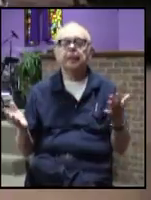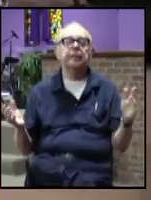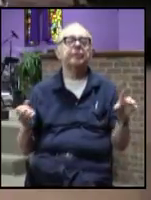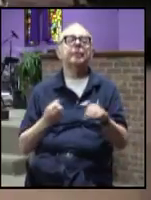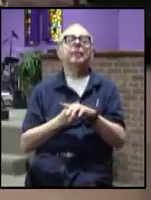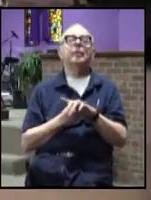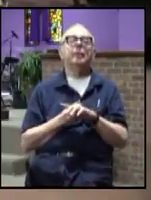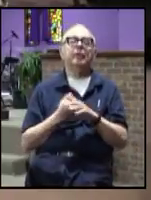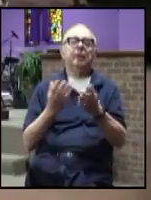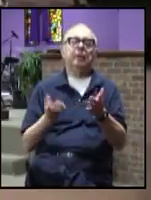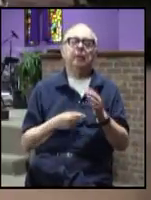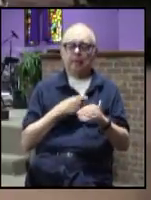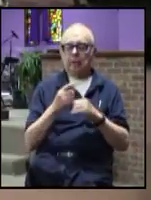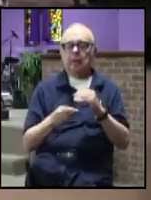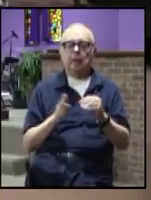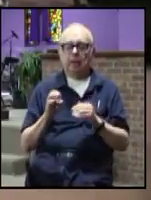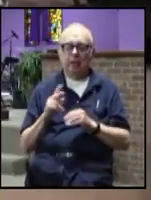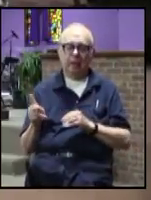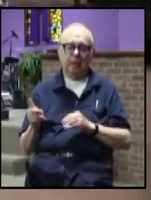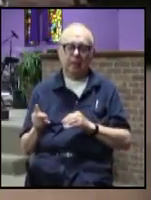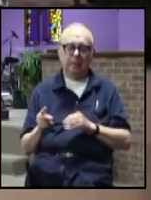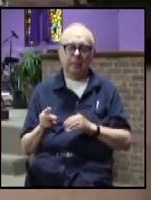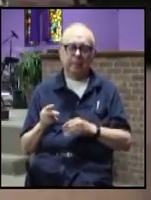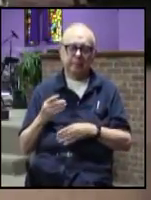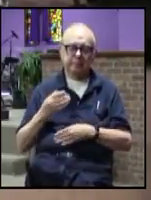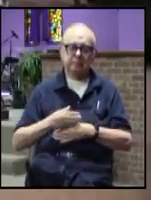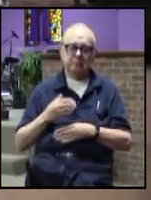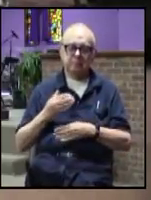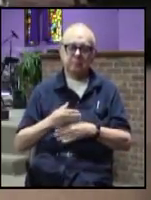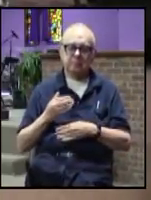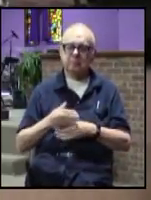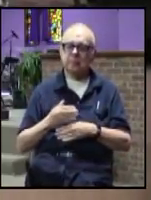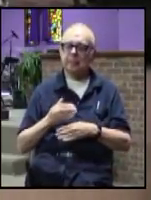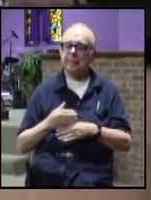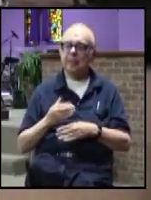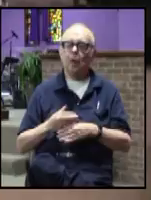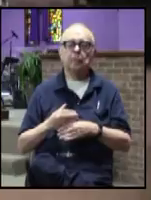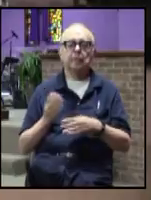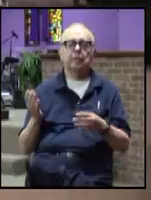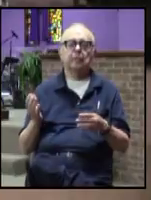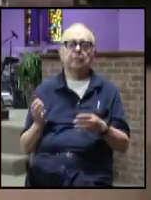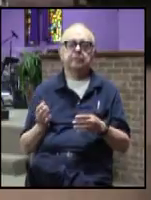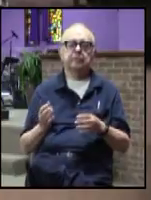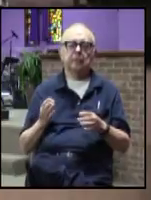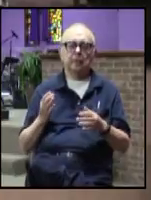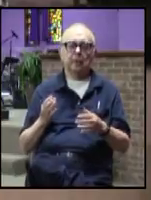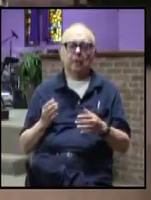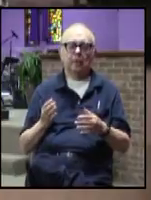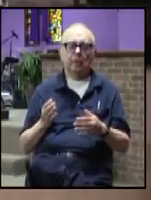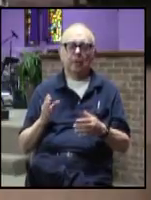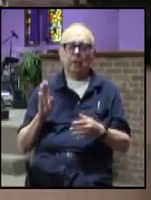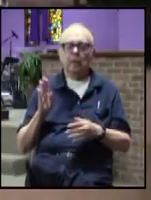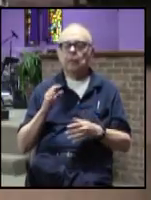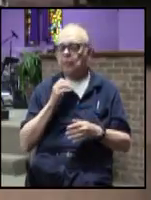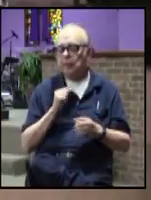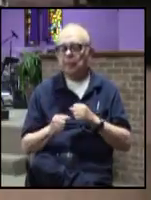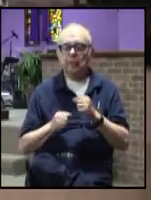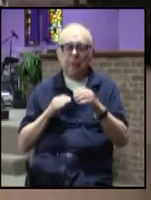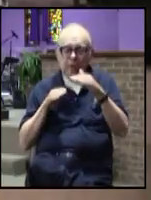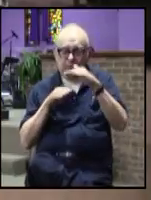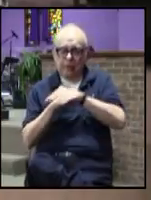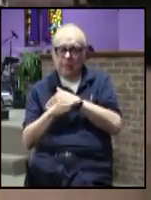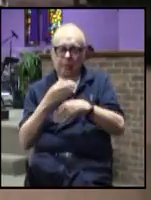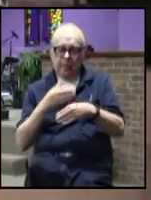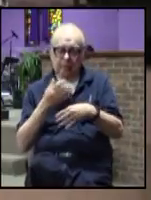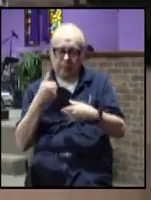Everything's locked up, but we walk around and back and find the kitchen window open, and there's a dowel in it. I squeeze my 4-year-old through the window, and